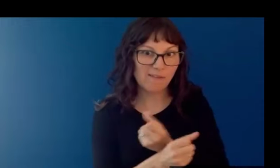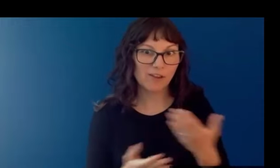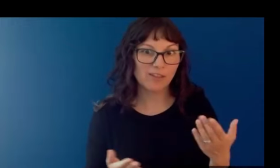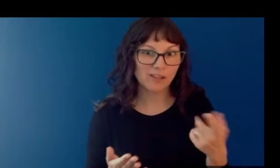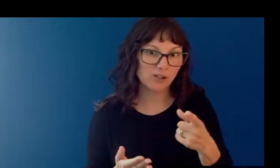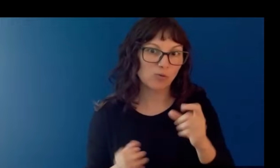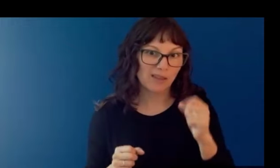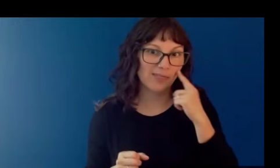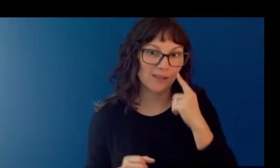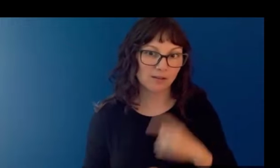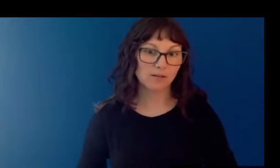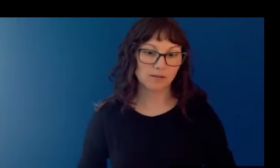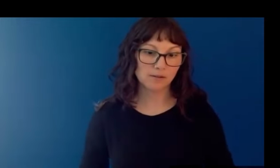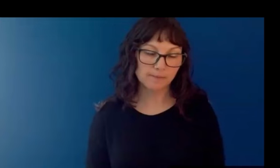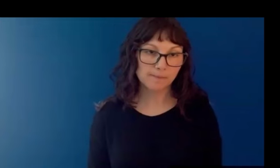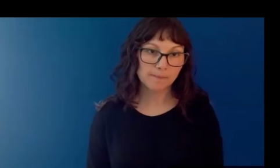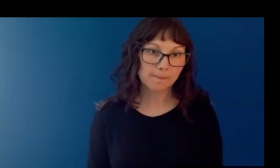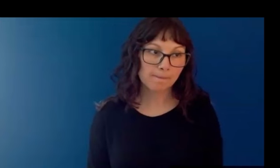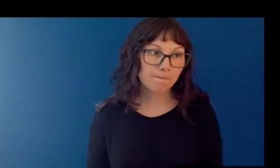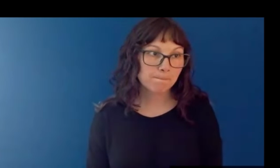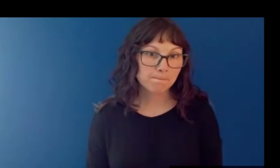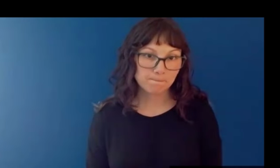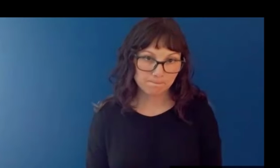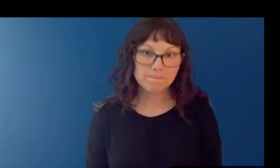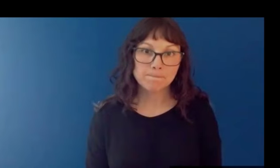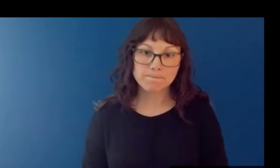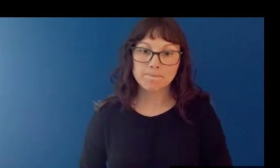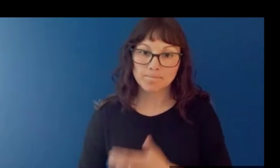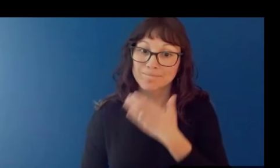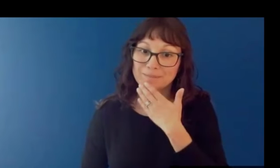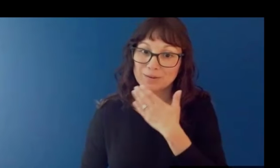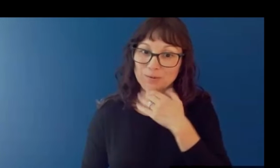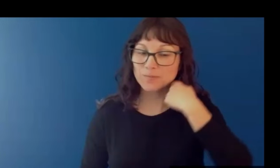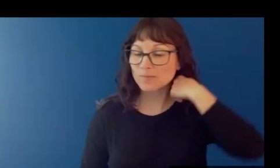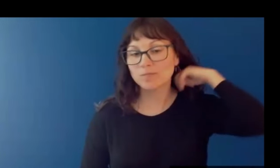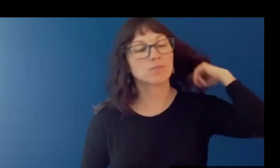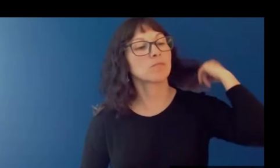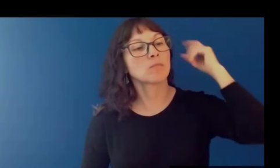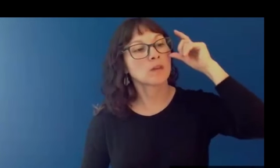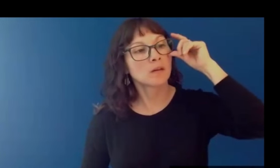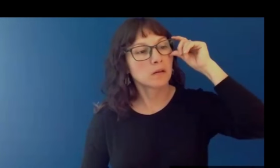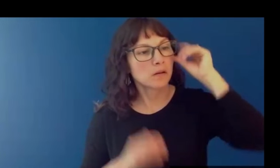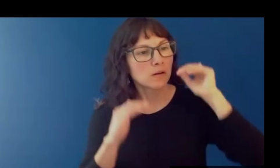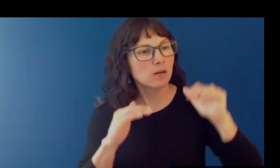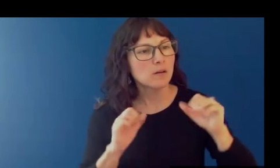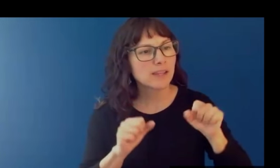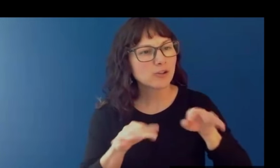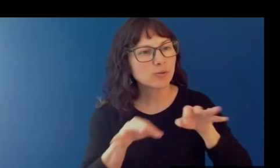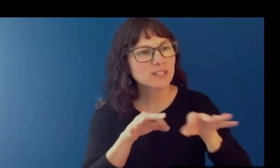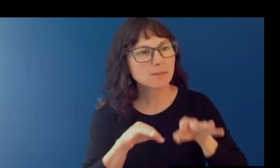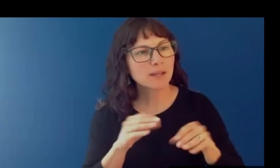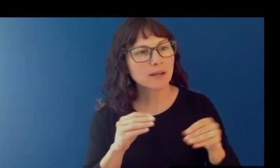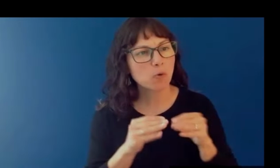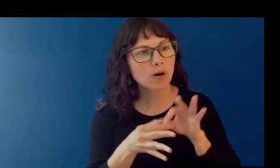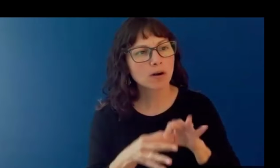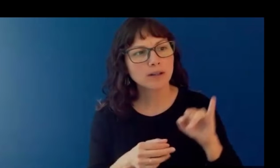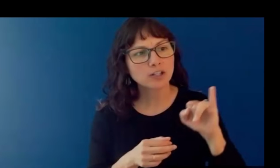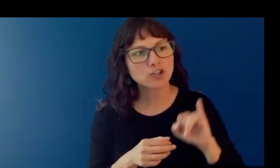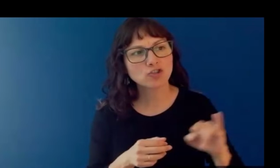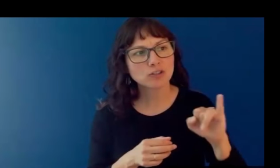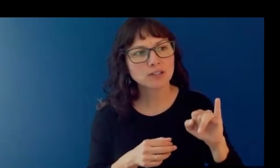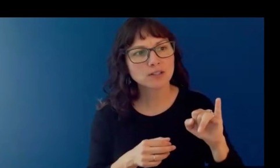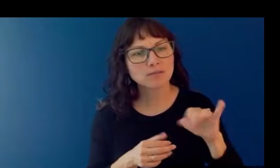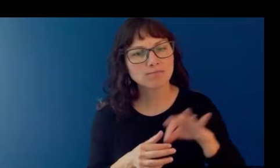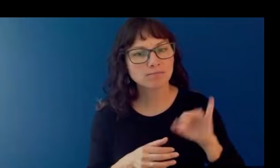of. Right. Thank you. Can you explain more on insurance